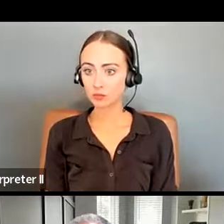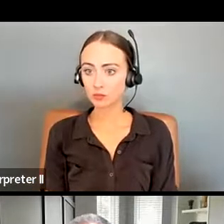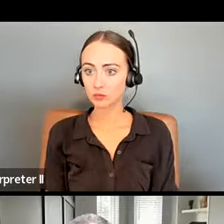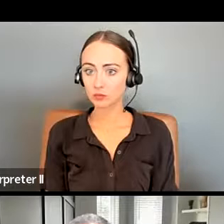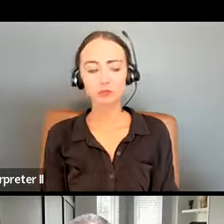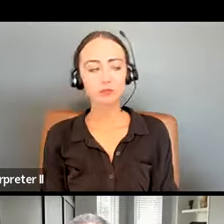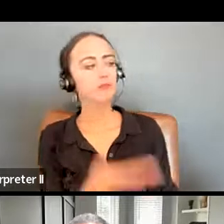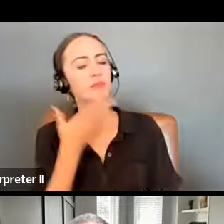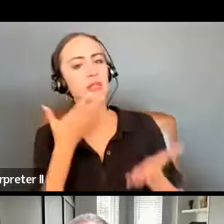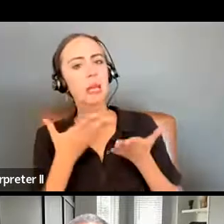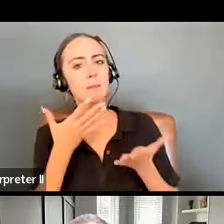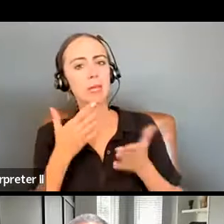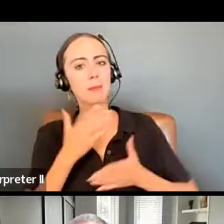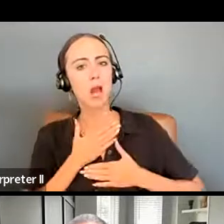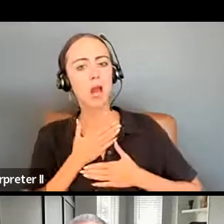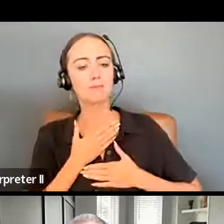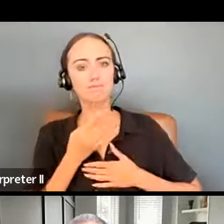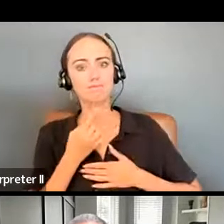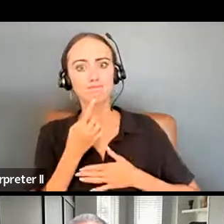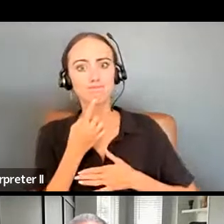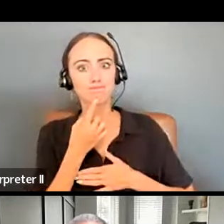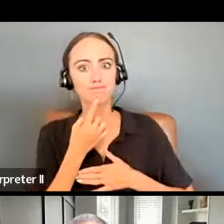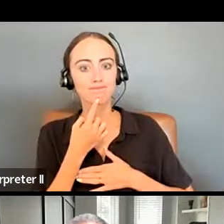Well, maybe I'll express it more